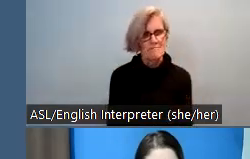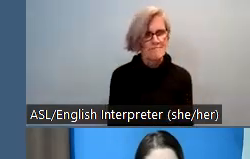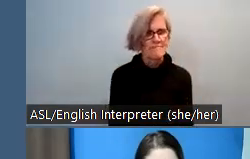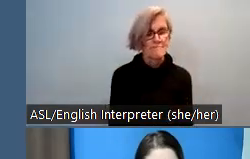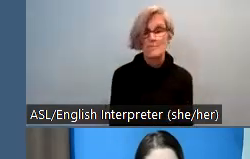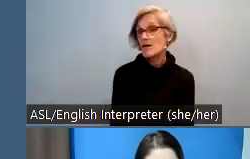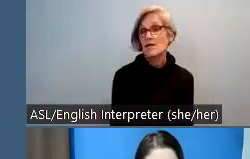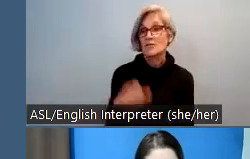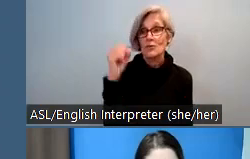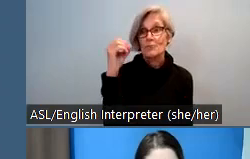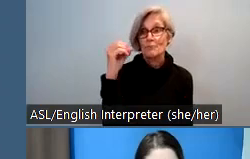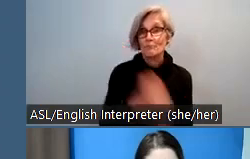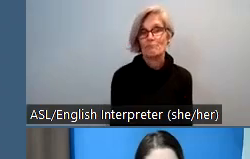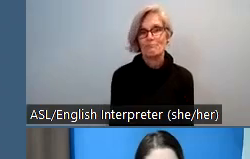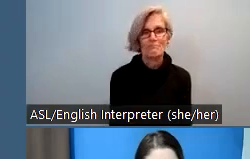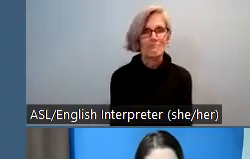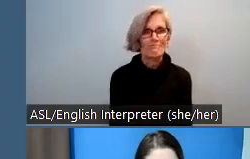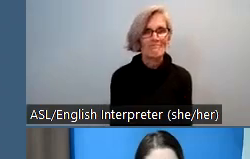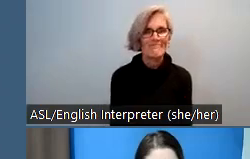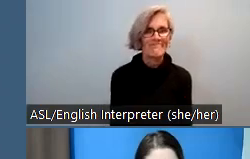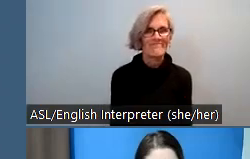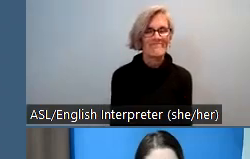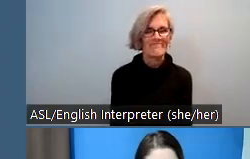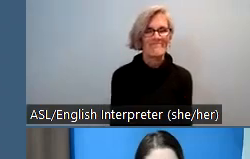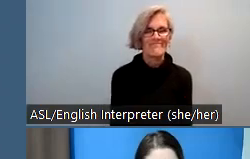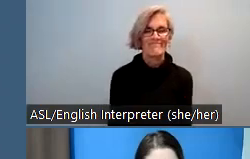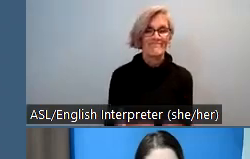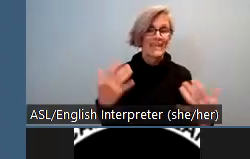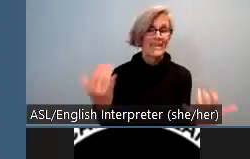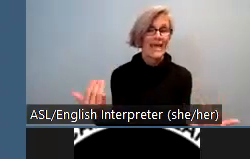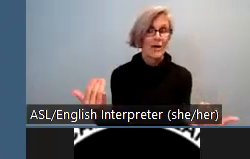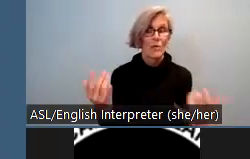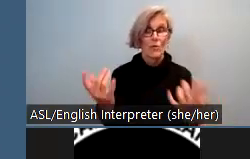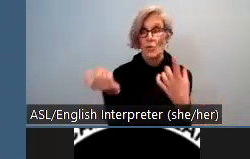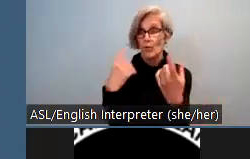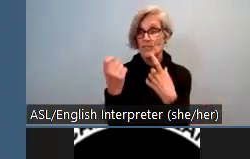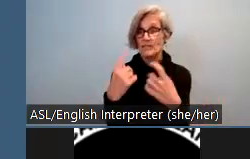So with that, we can start to entertain questions.